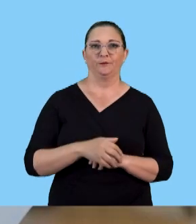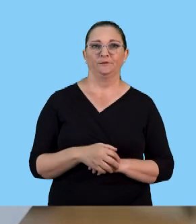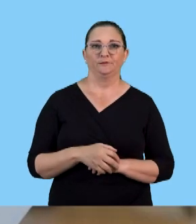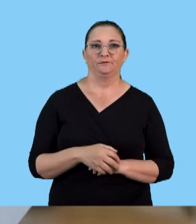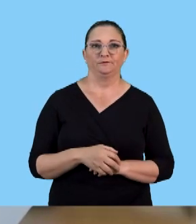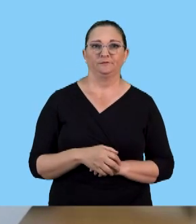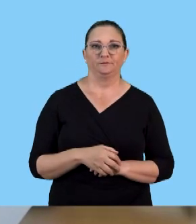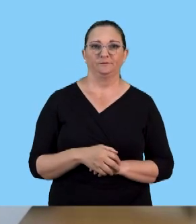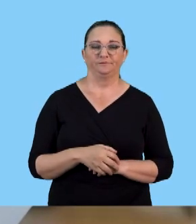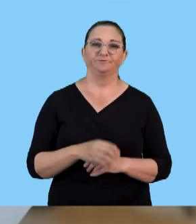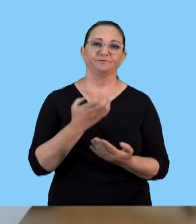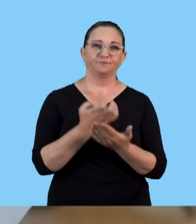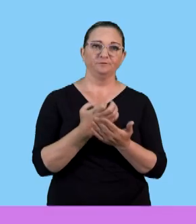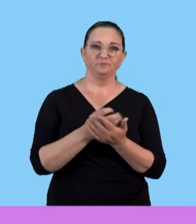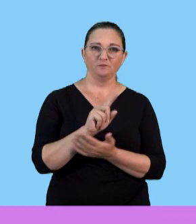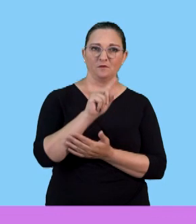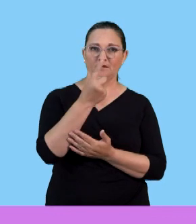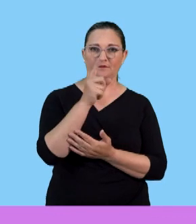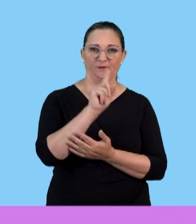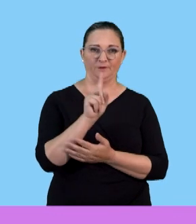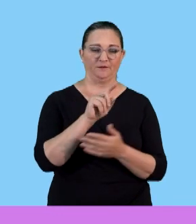Looking at the first example,